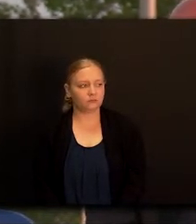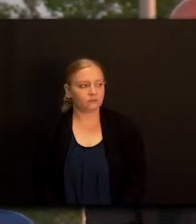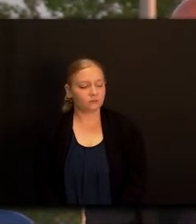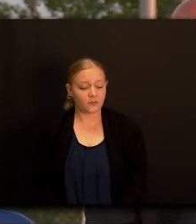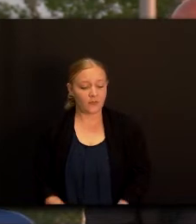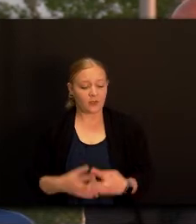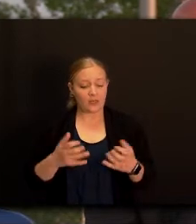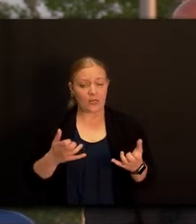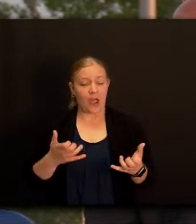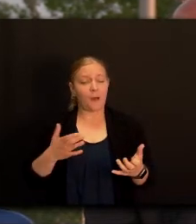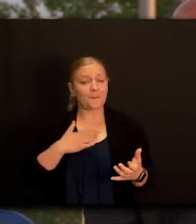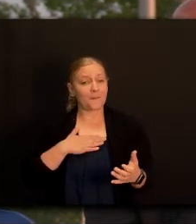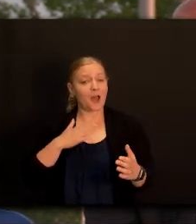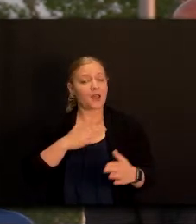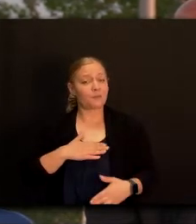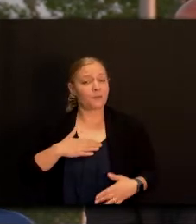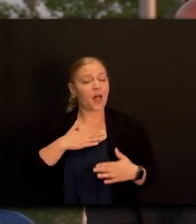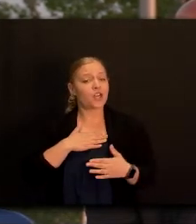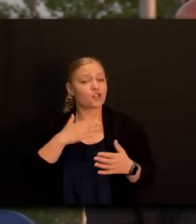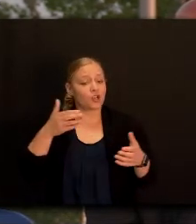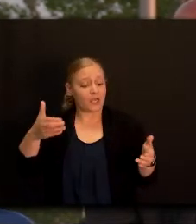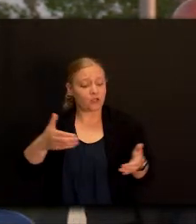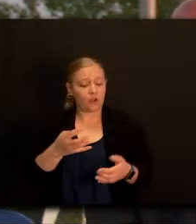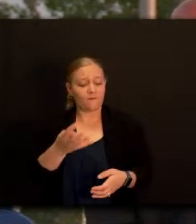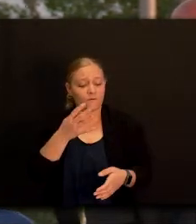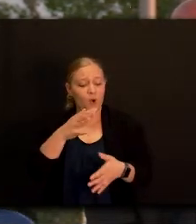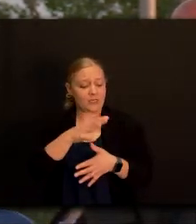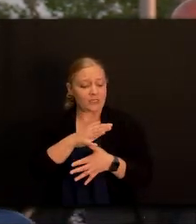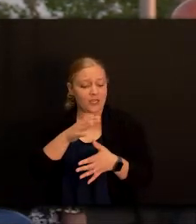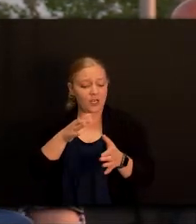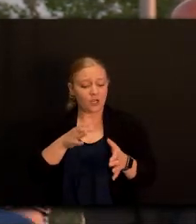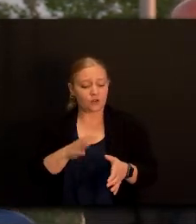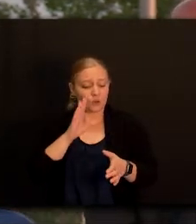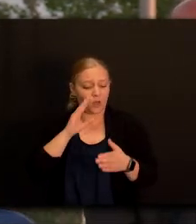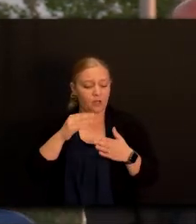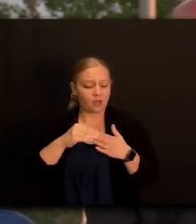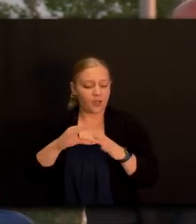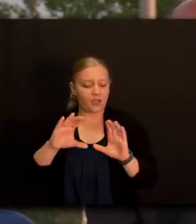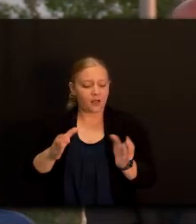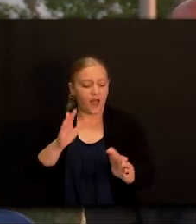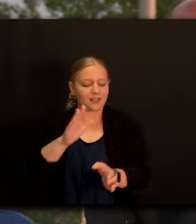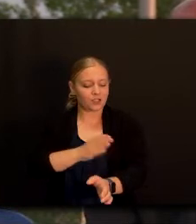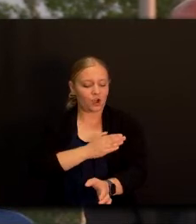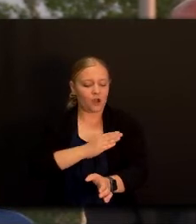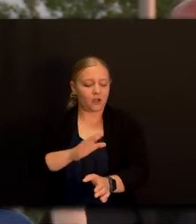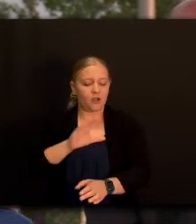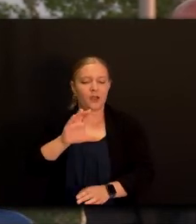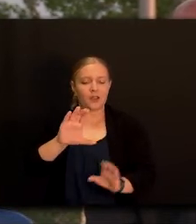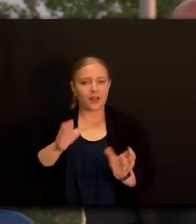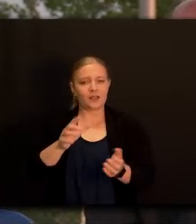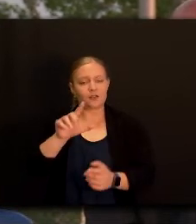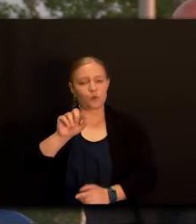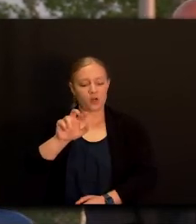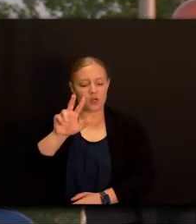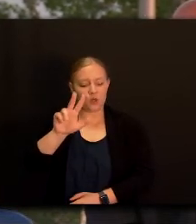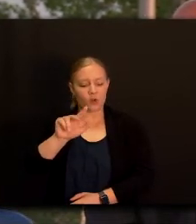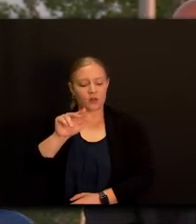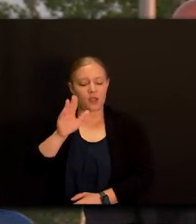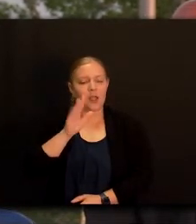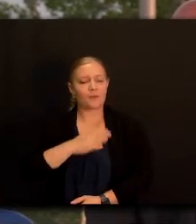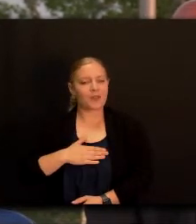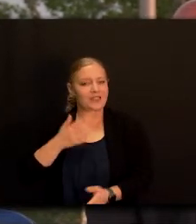It is now my pleasure to introduce four seniors who will lead the class in the alma mater. Class of 2023, please